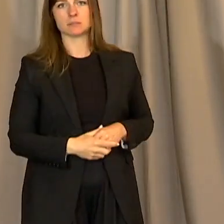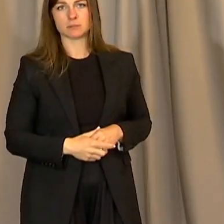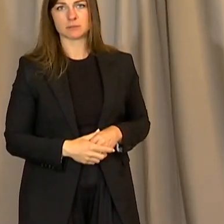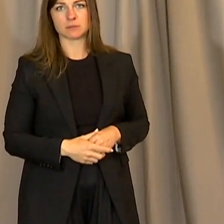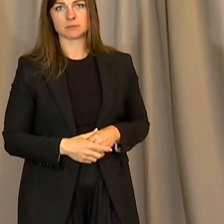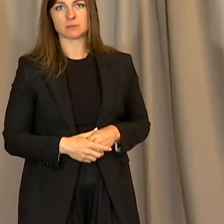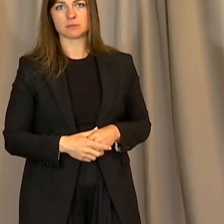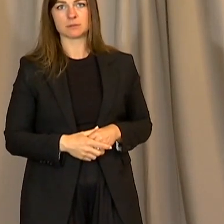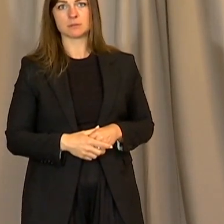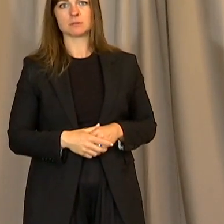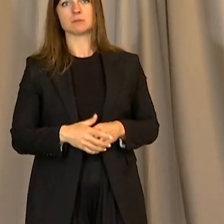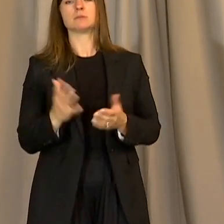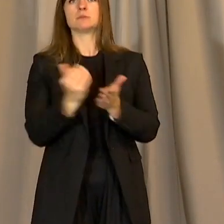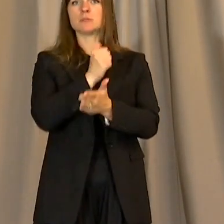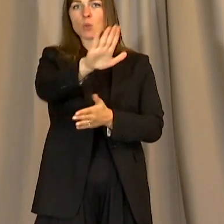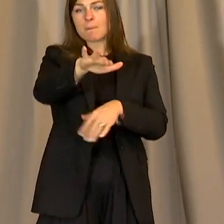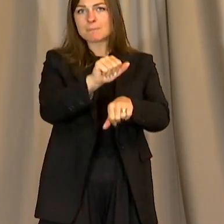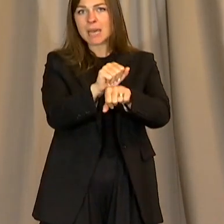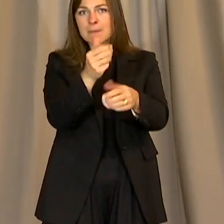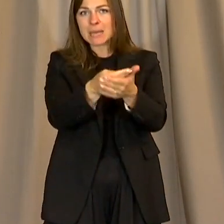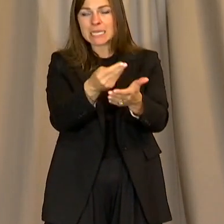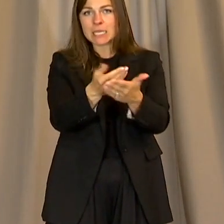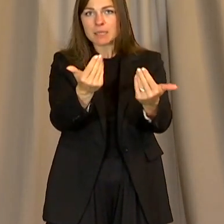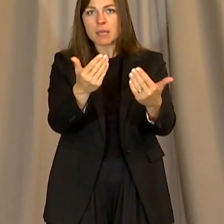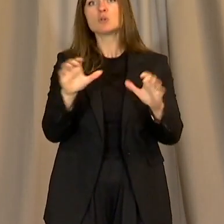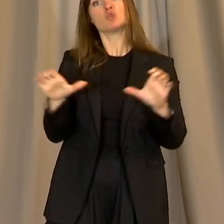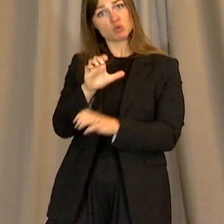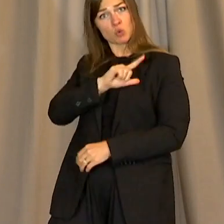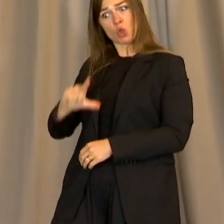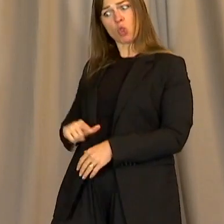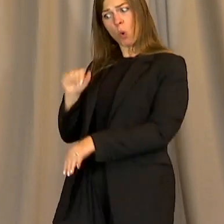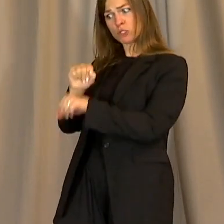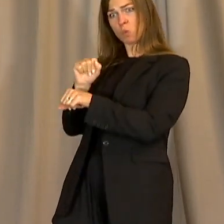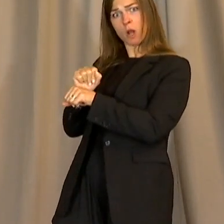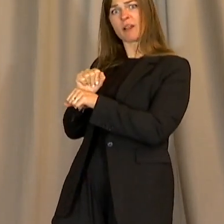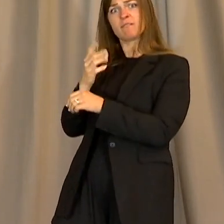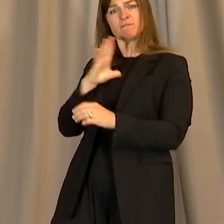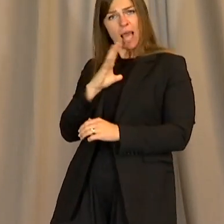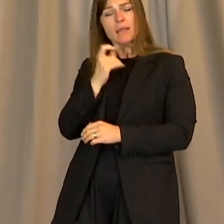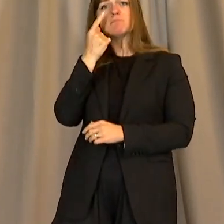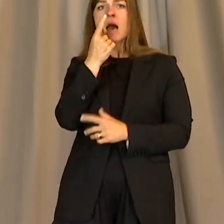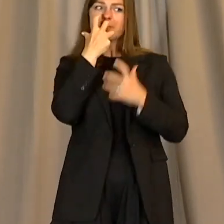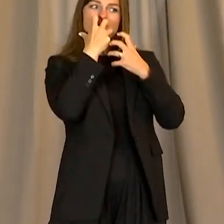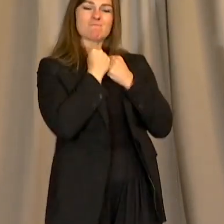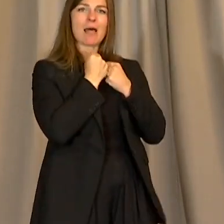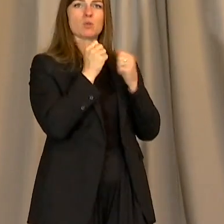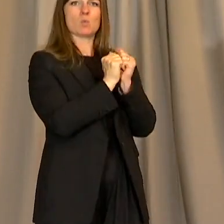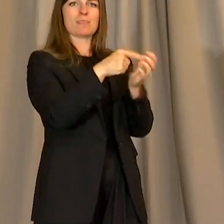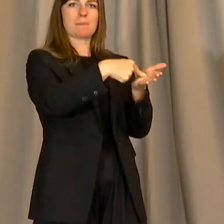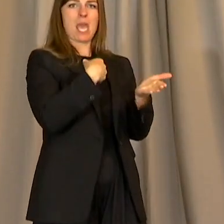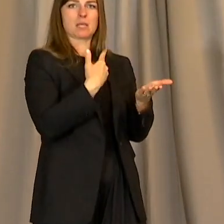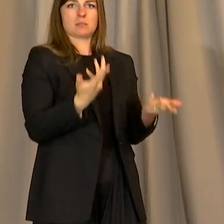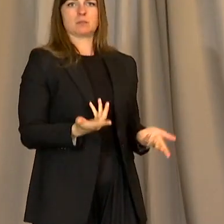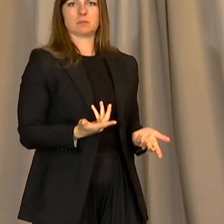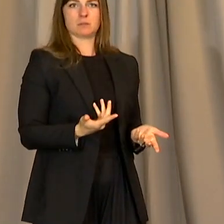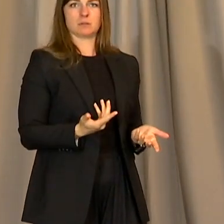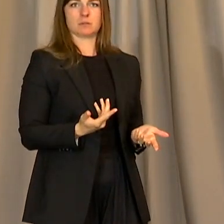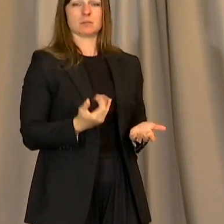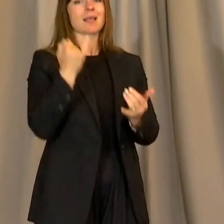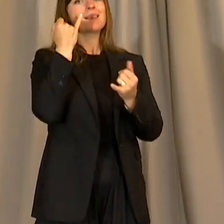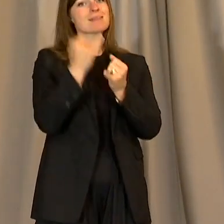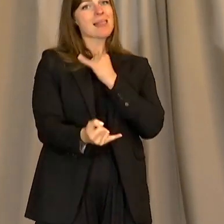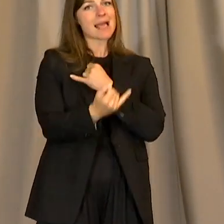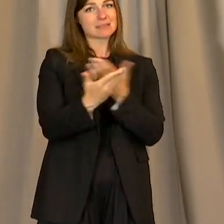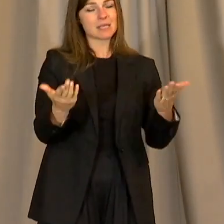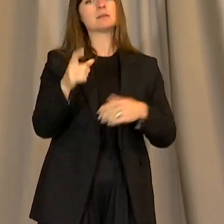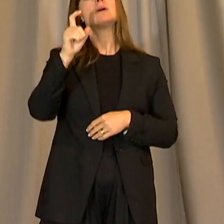Get your money. Do the Lord's work and also be valued with a paycheck. The last thing I would say is you have to rethink